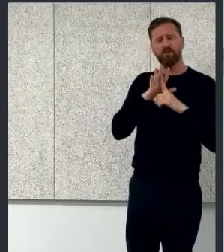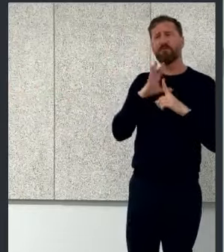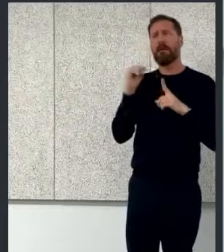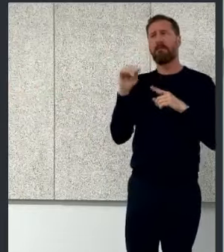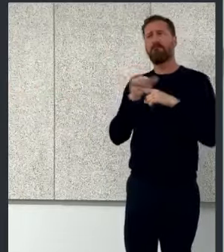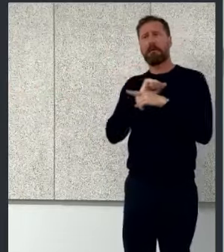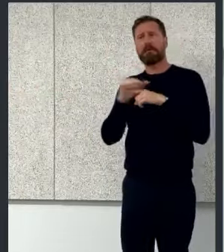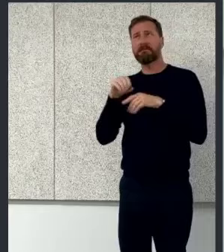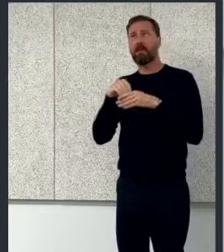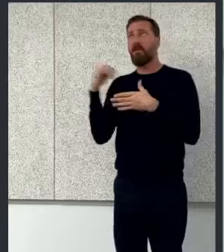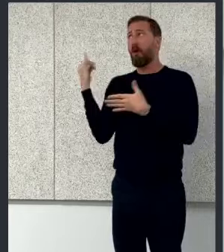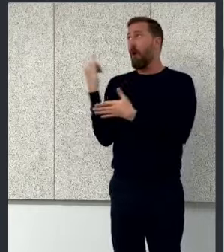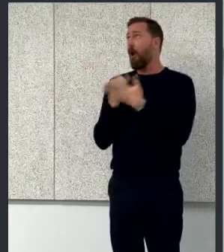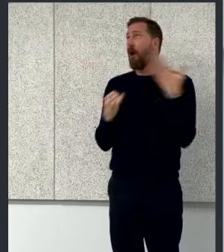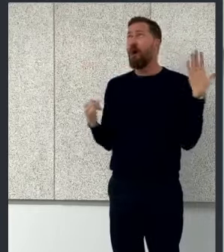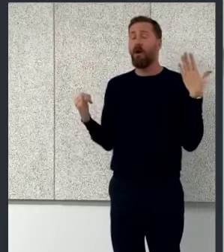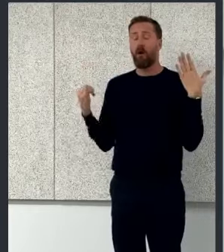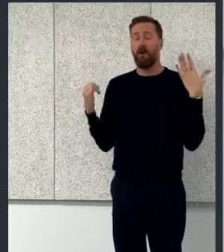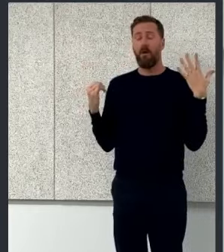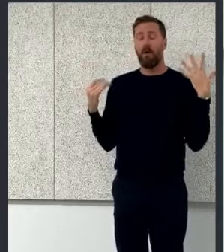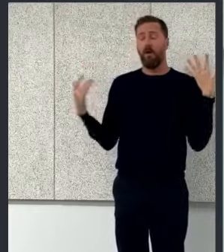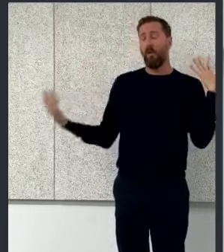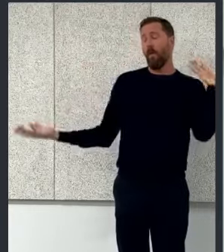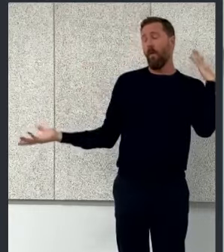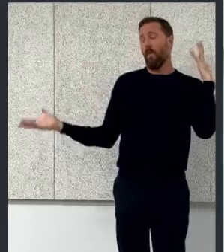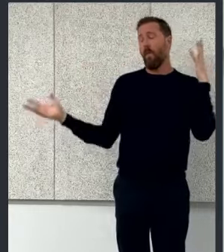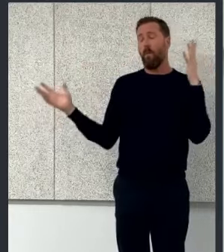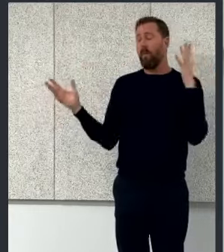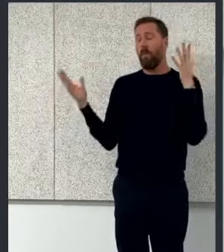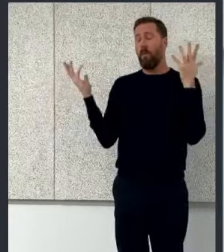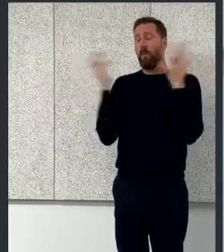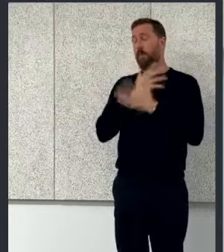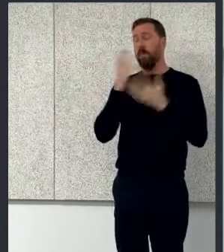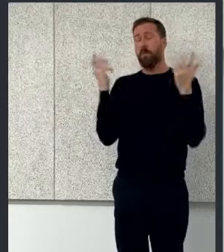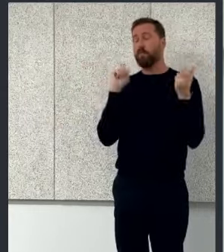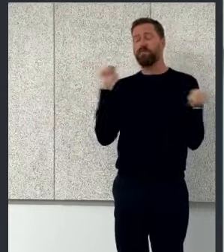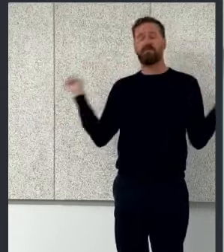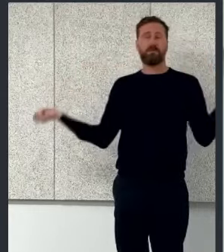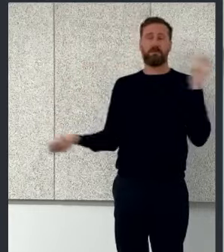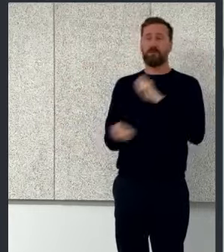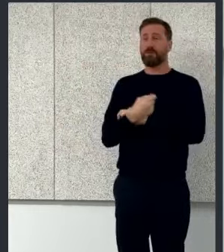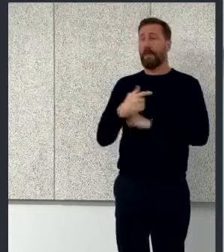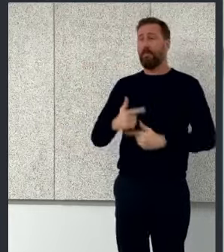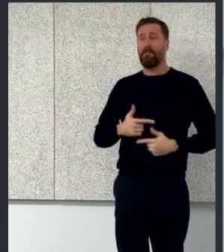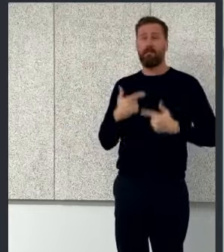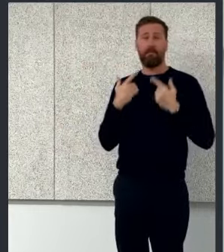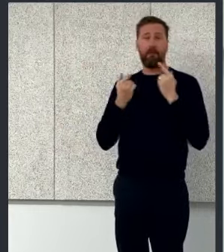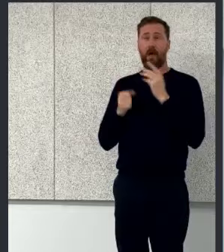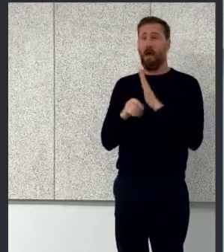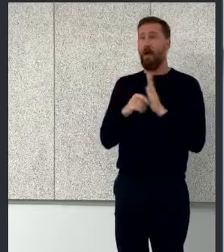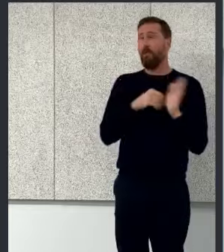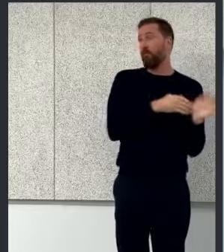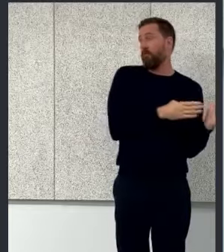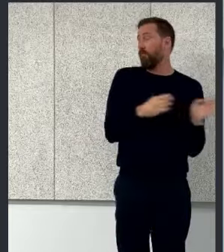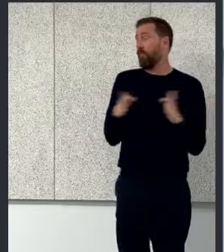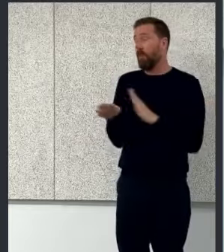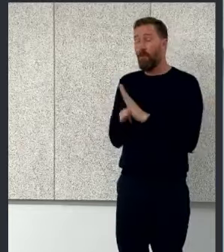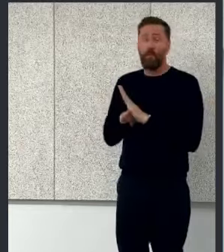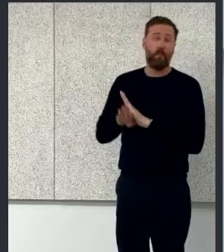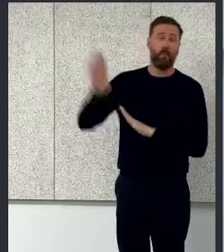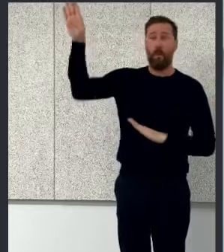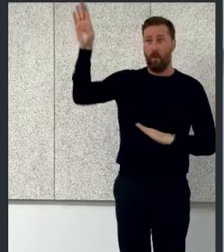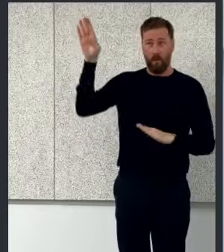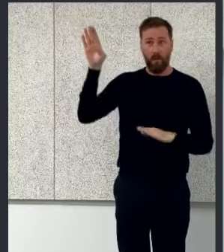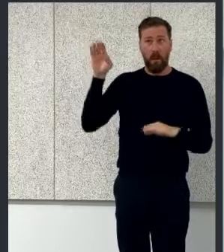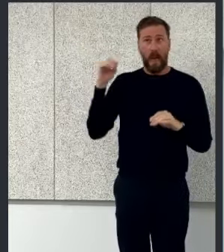arts changes the trajectory of their lives, and that communities that have robust arts have better outcomes on all